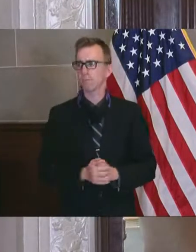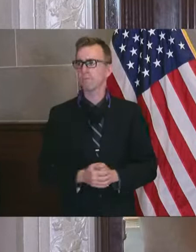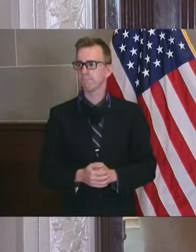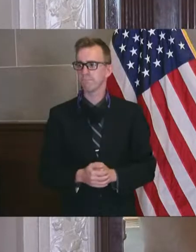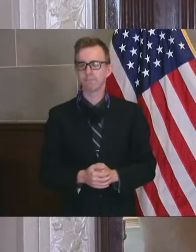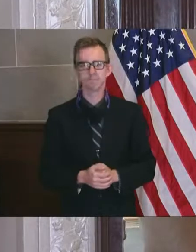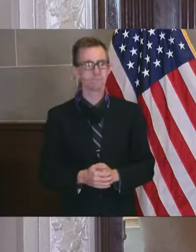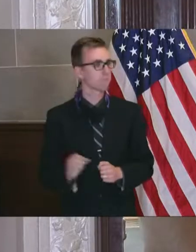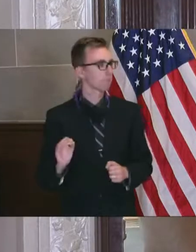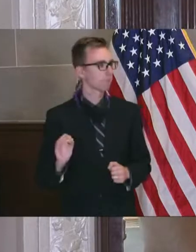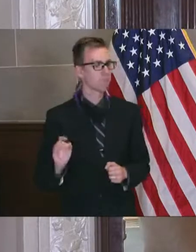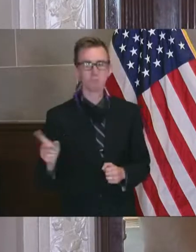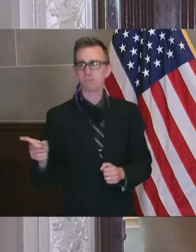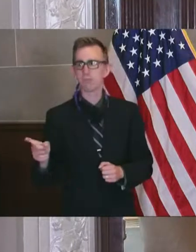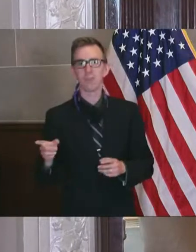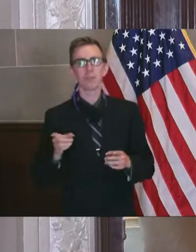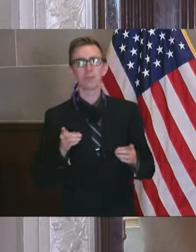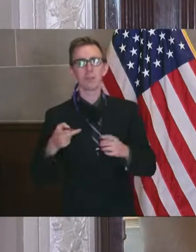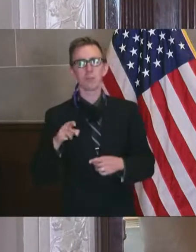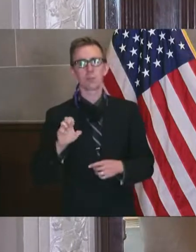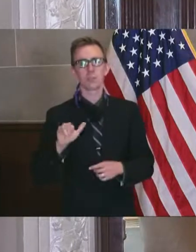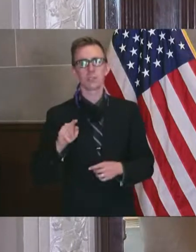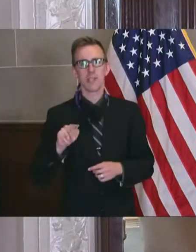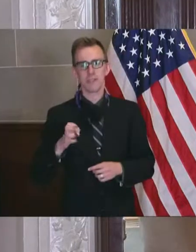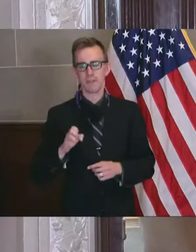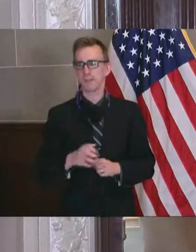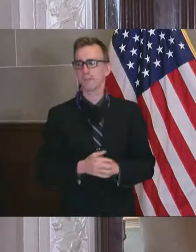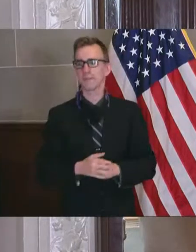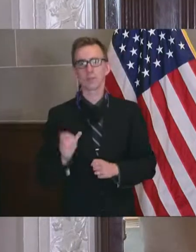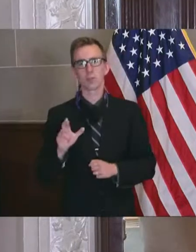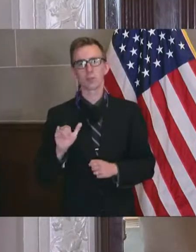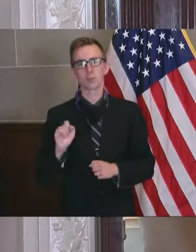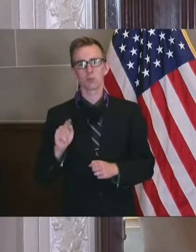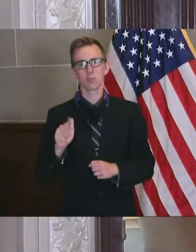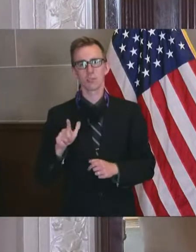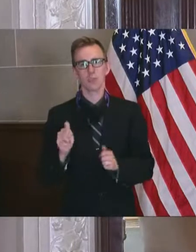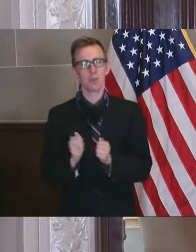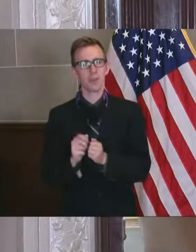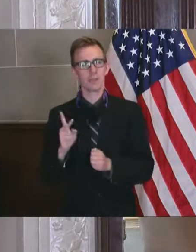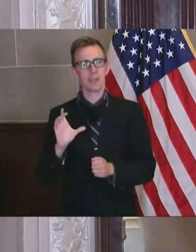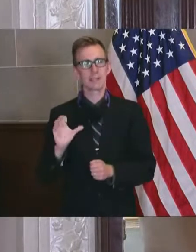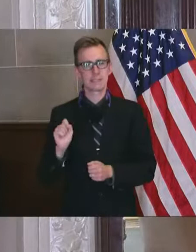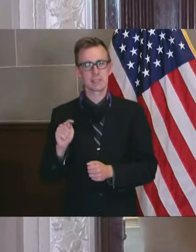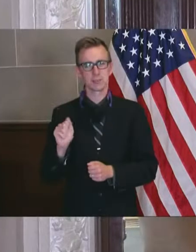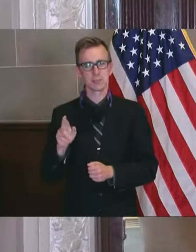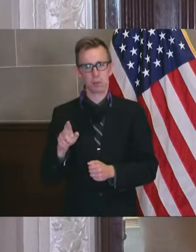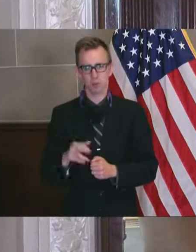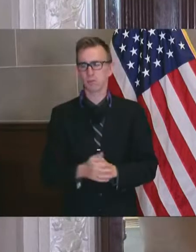Oh, none? Director Pritzker, Crystal Thomas with the Kansas City Star. So for